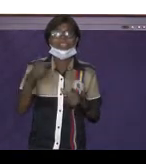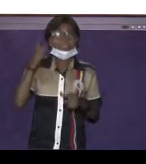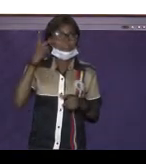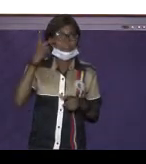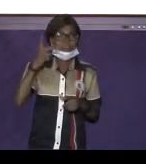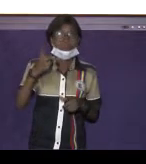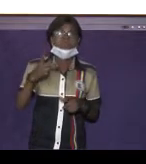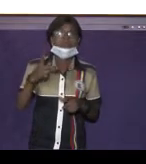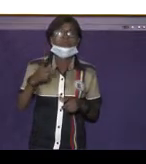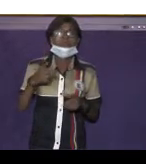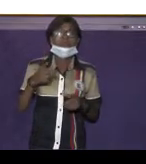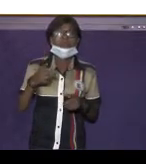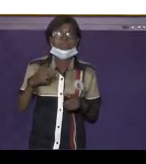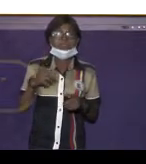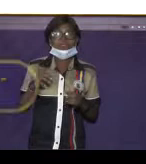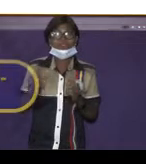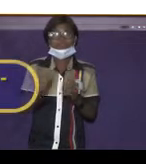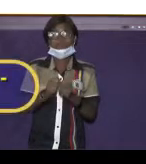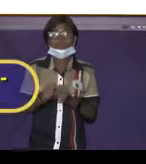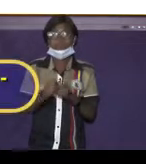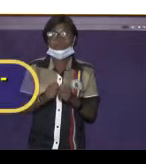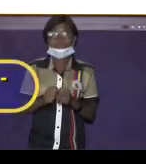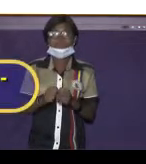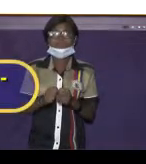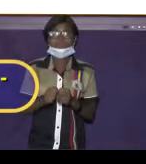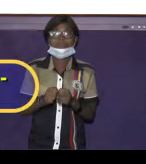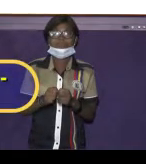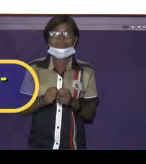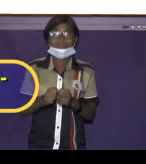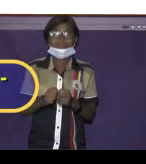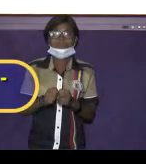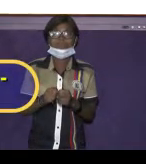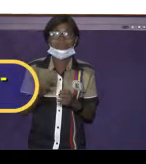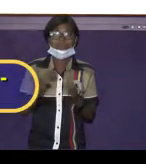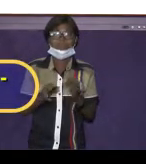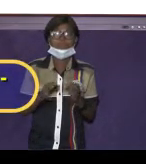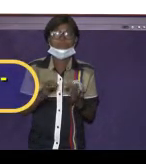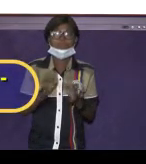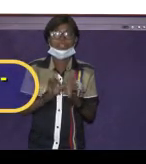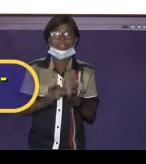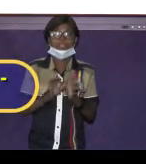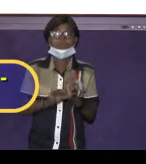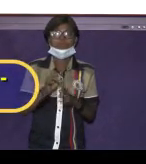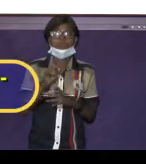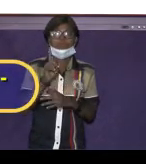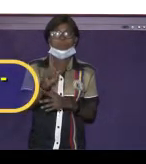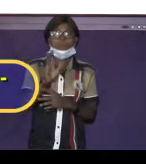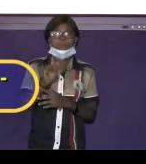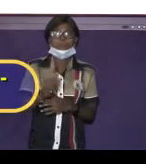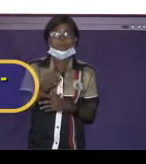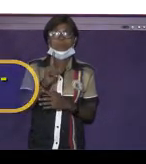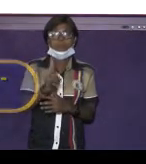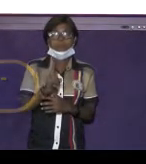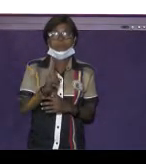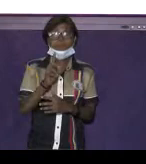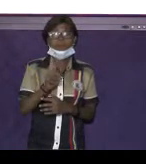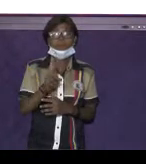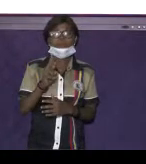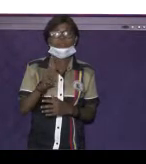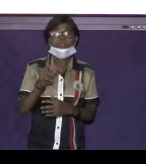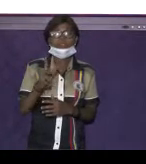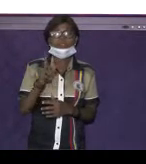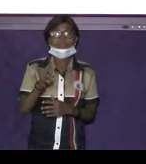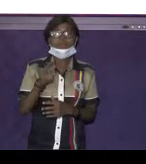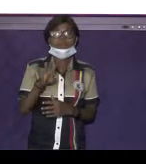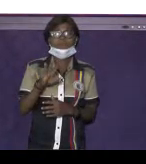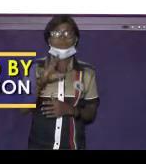walk through it together. I think I have to count by myself. So if we count all the 1 by 1 squares, you have 1, 2, 3, 4, 5,